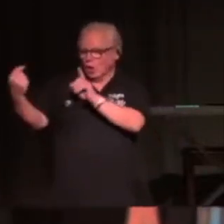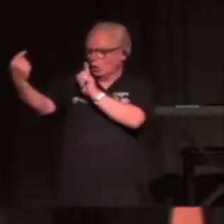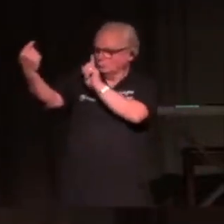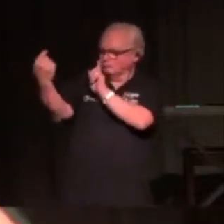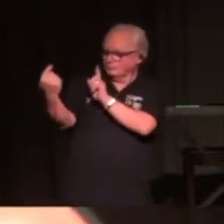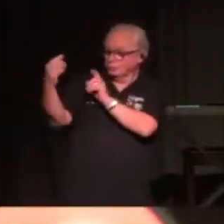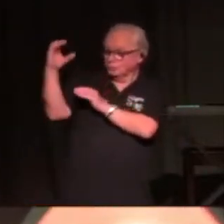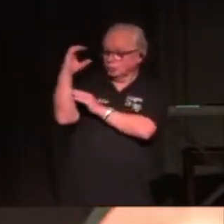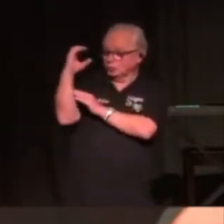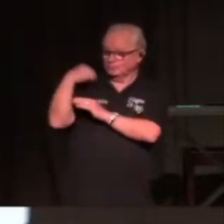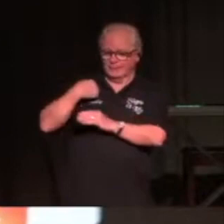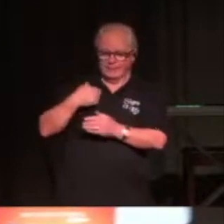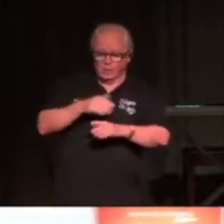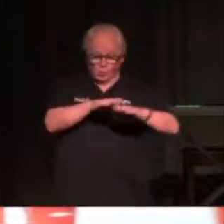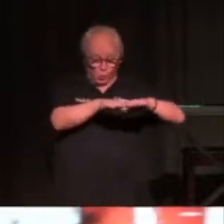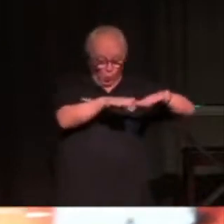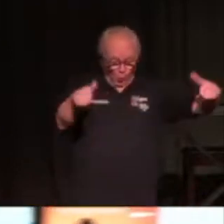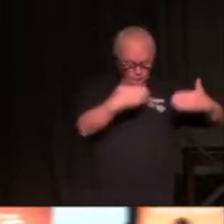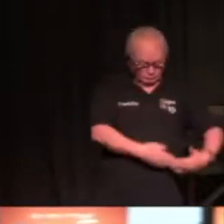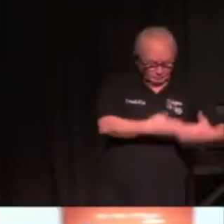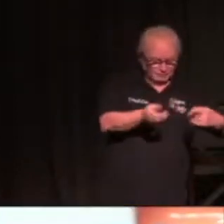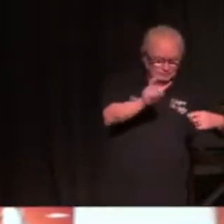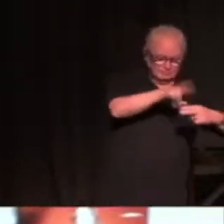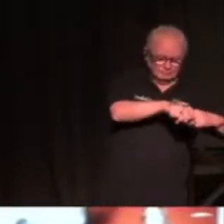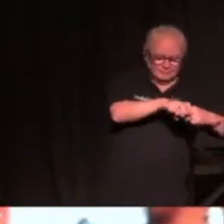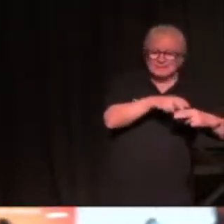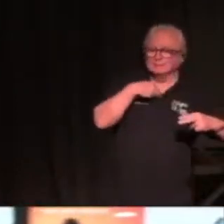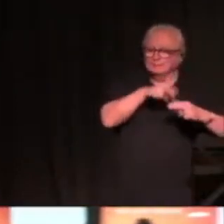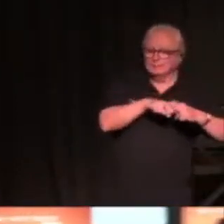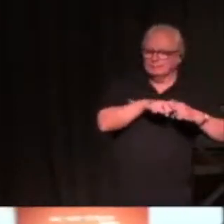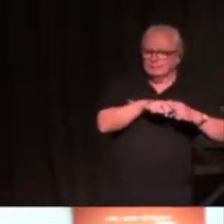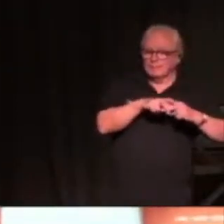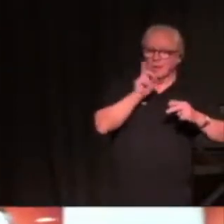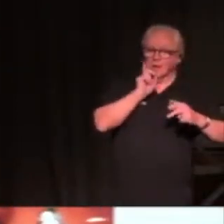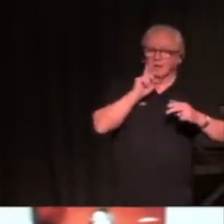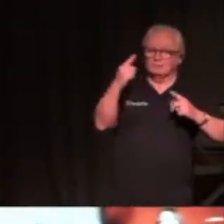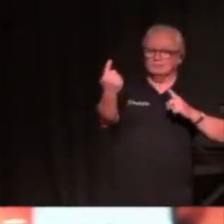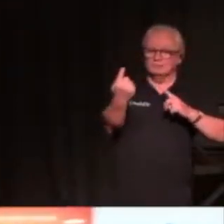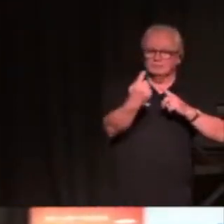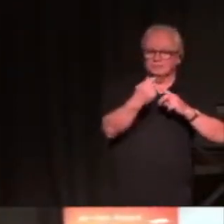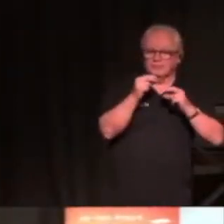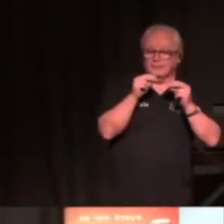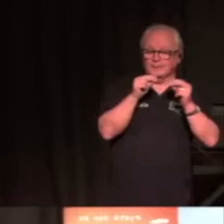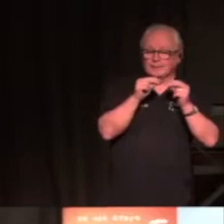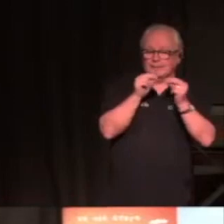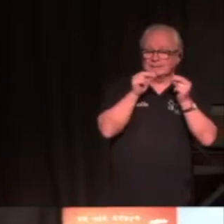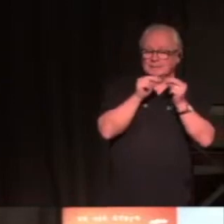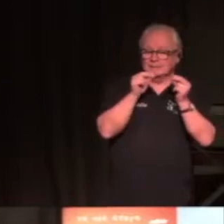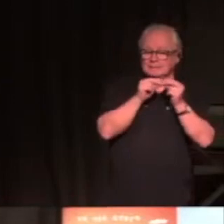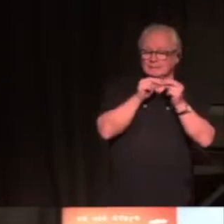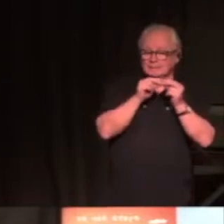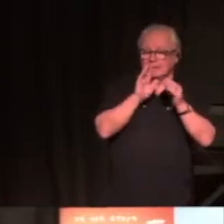wall, and she stood over me, and we kissed. Such a great place. And then we went to the People's